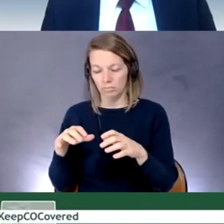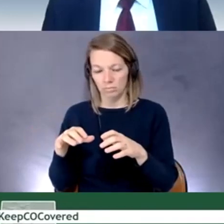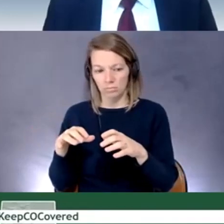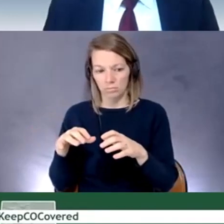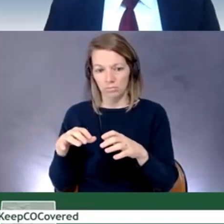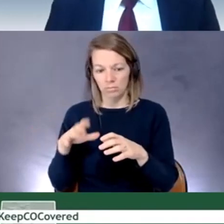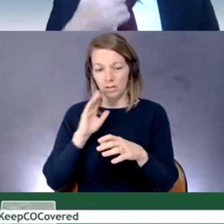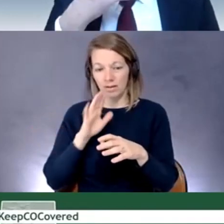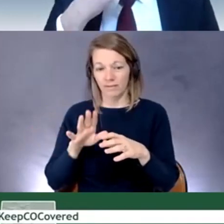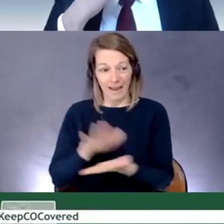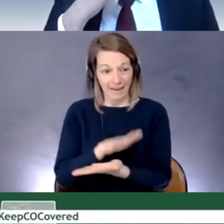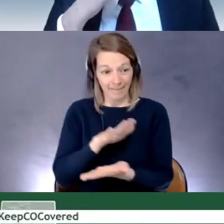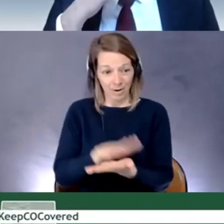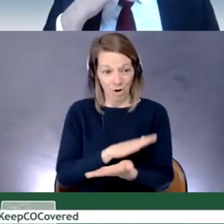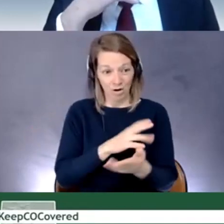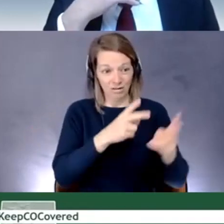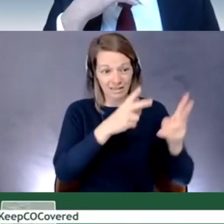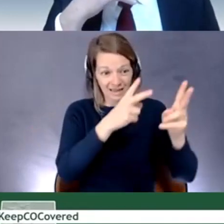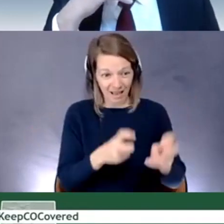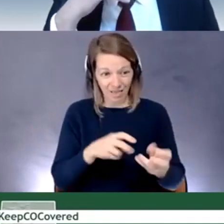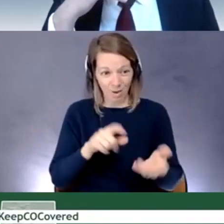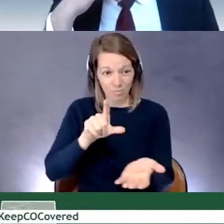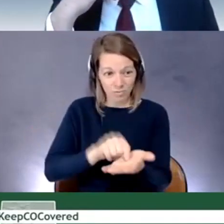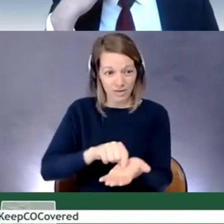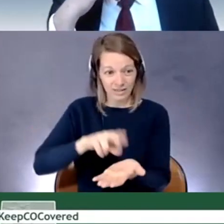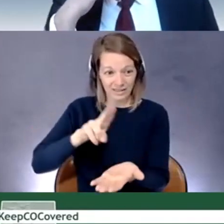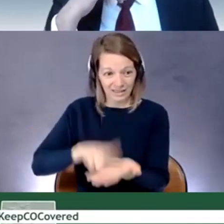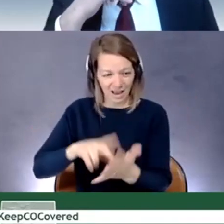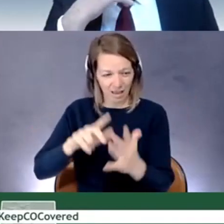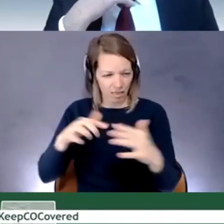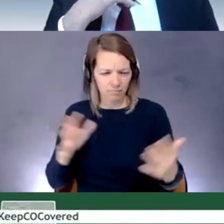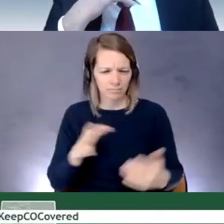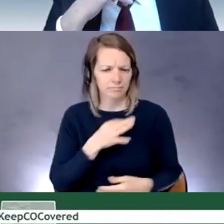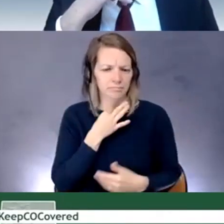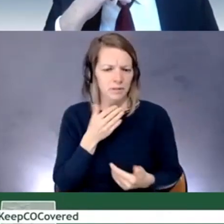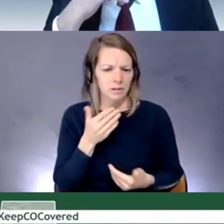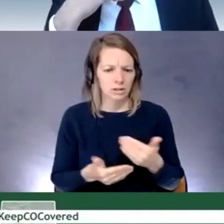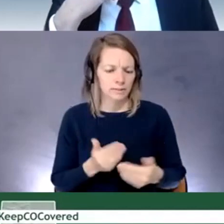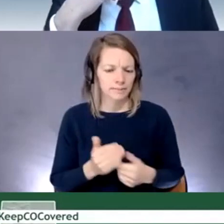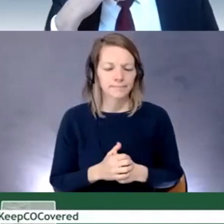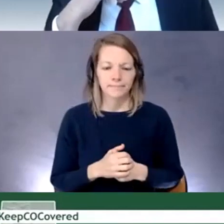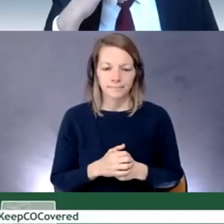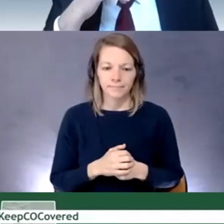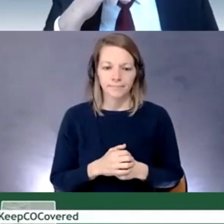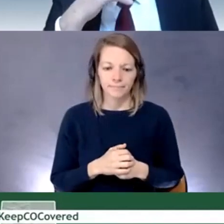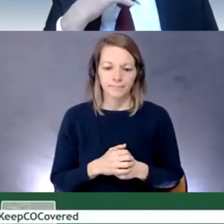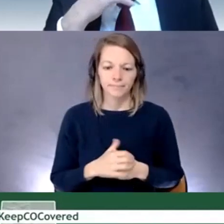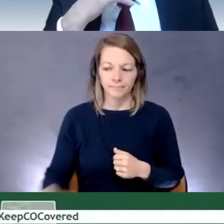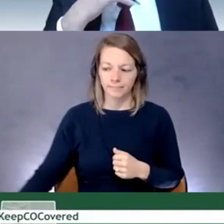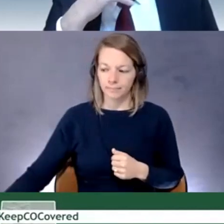upload, download? Talk just a little bit about that. Rachel, do you want to take that? Lisa, do you want to take that?